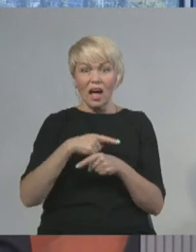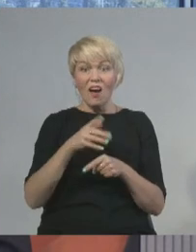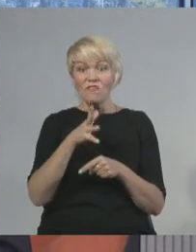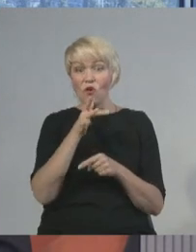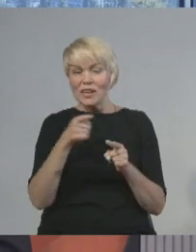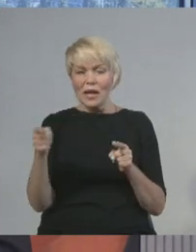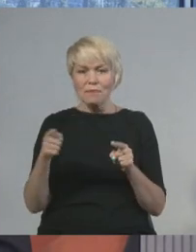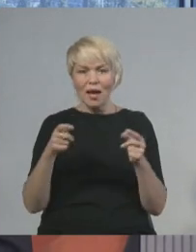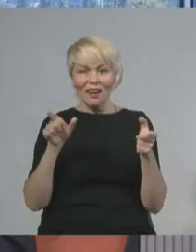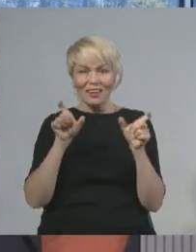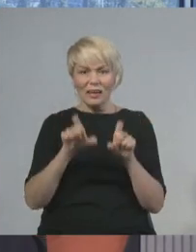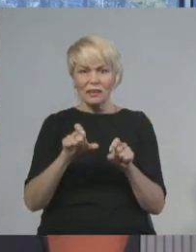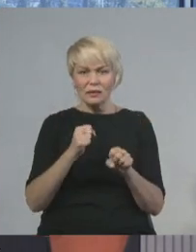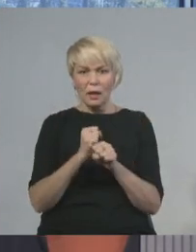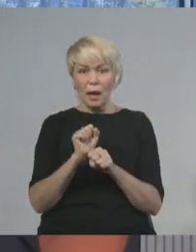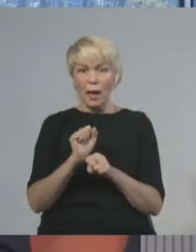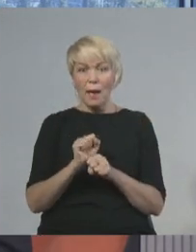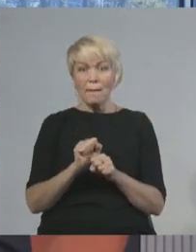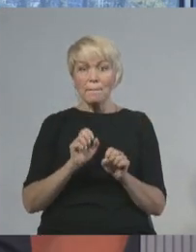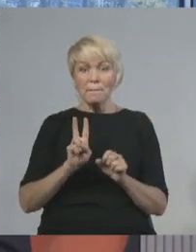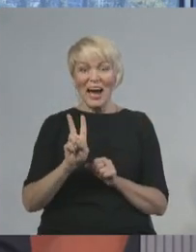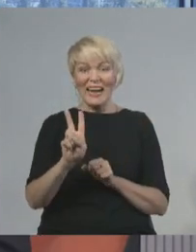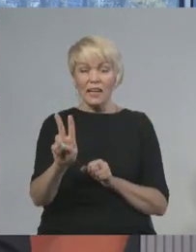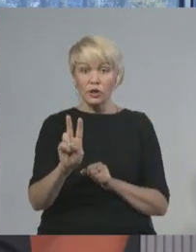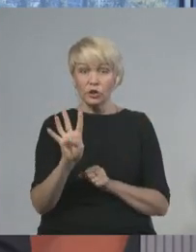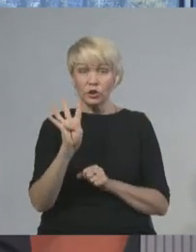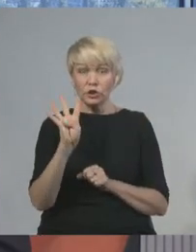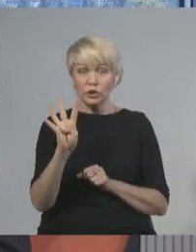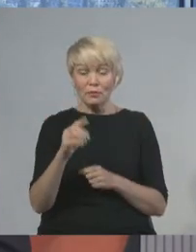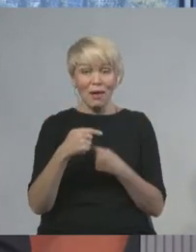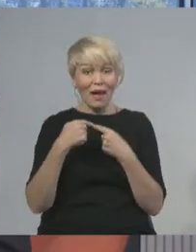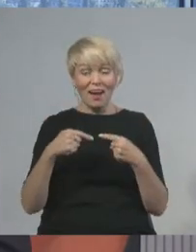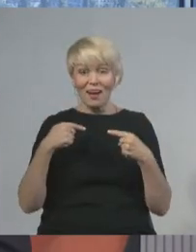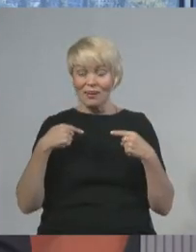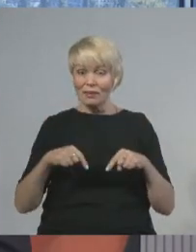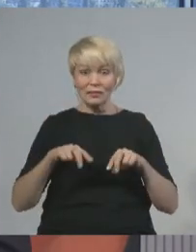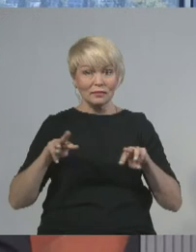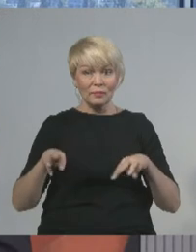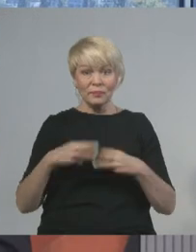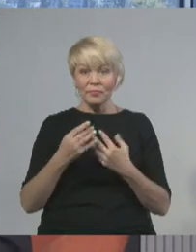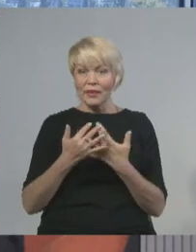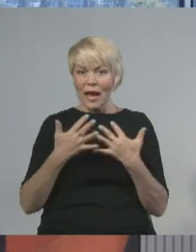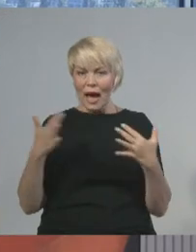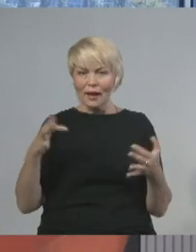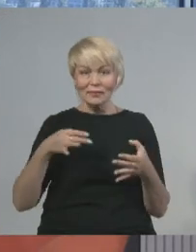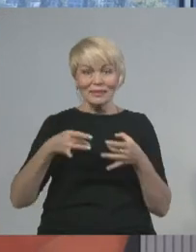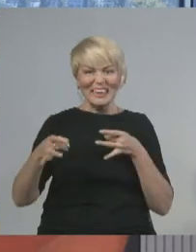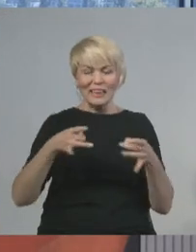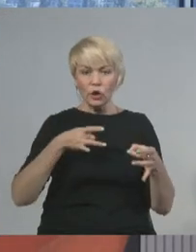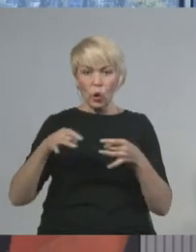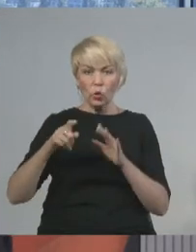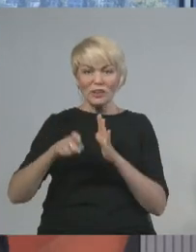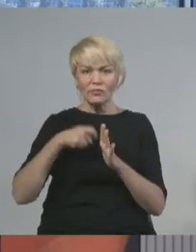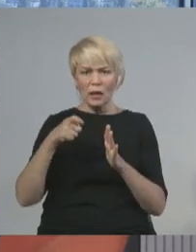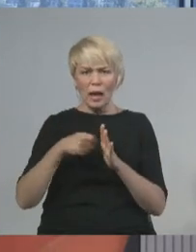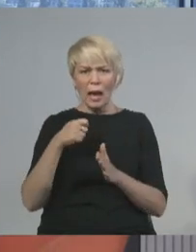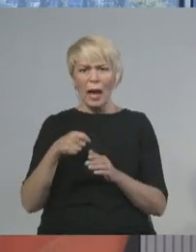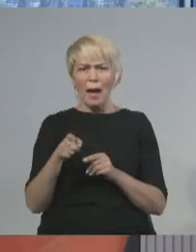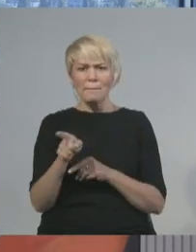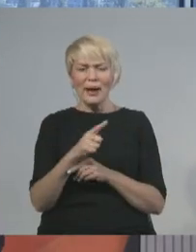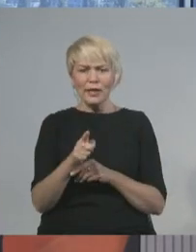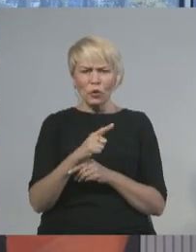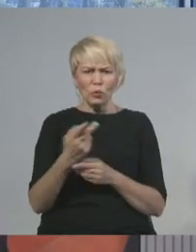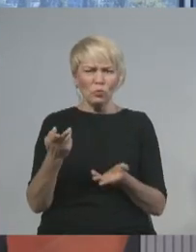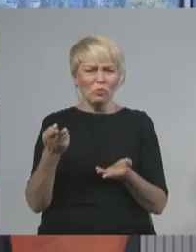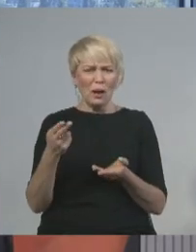during the lockdown i worked with four different media from different regions of donbass from mario